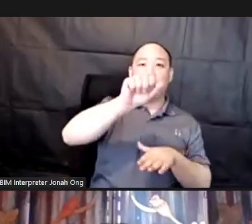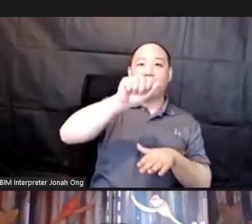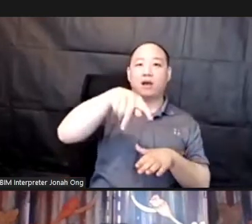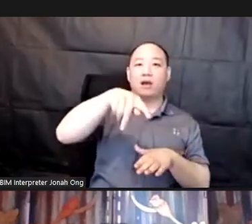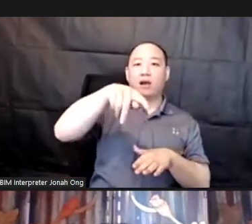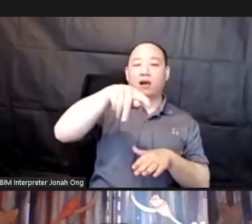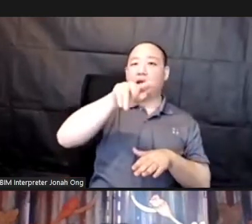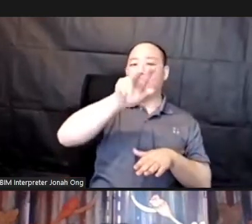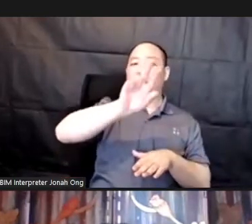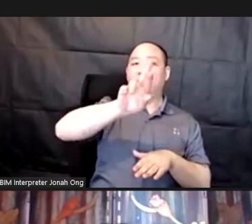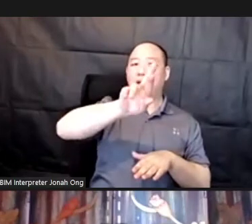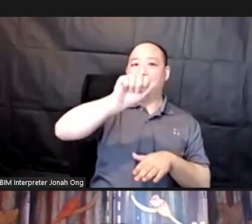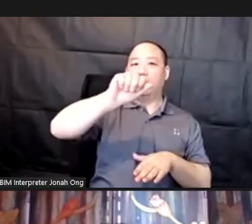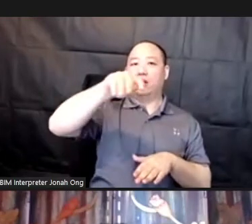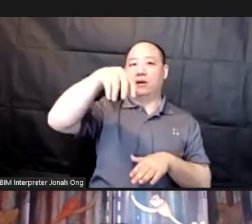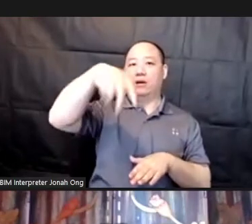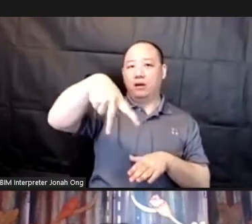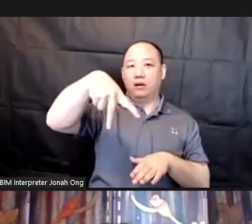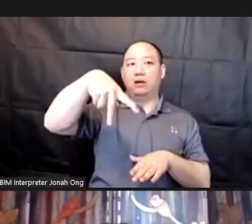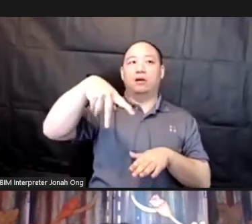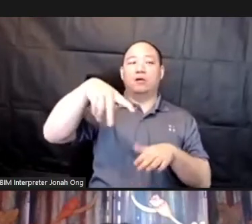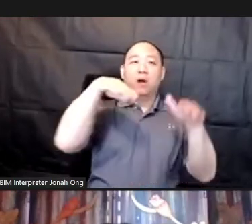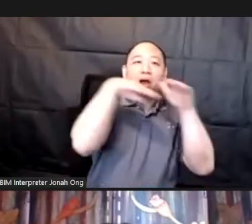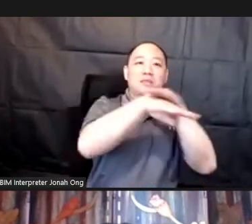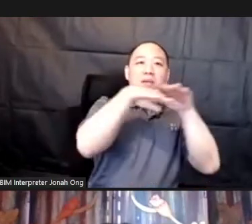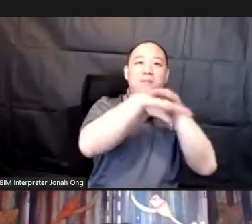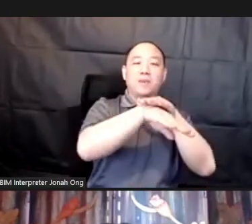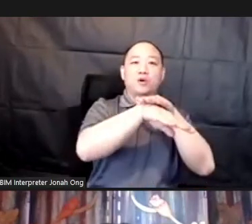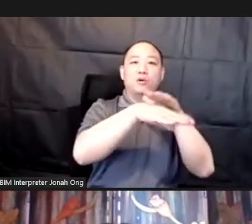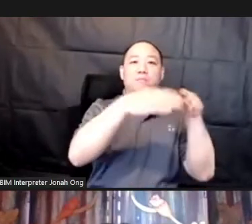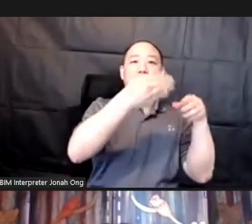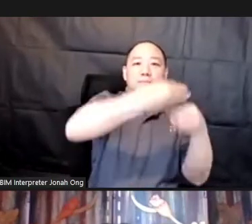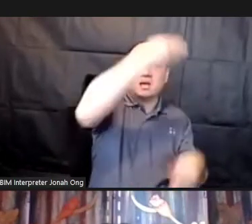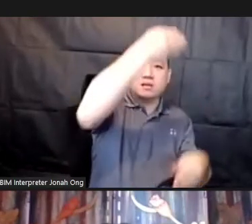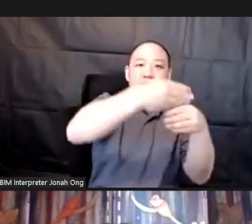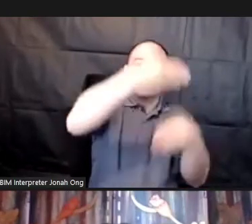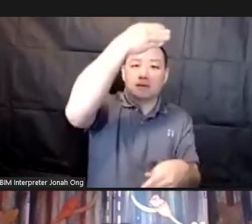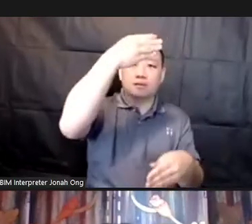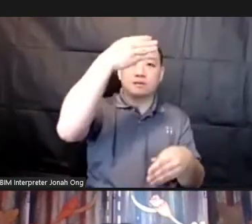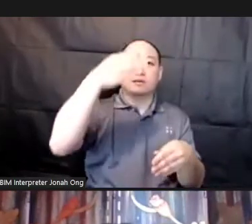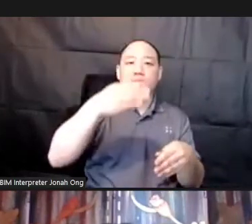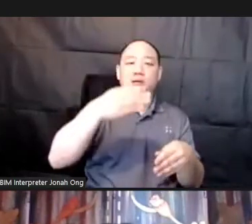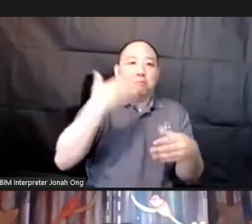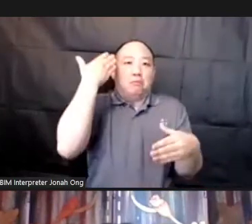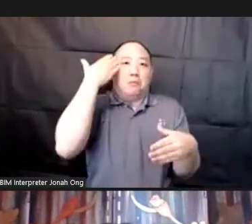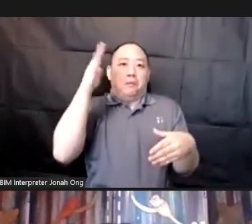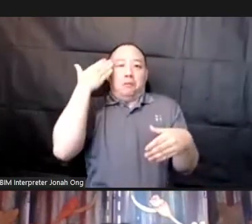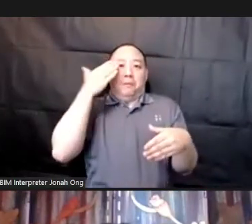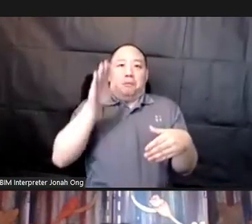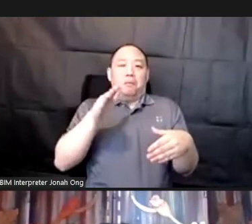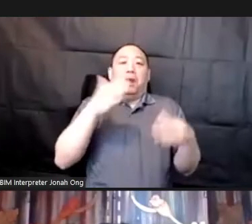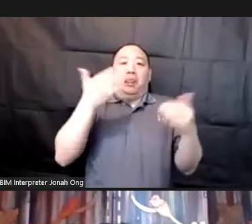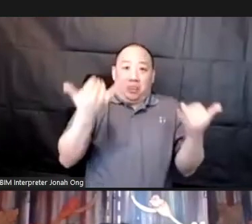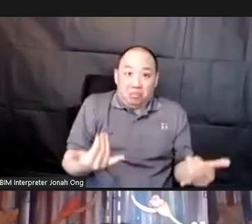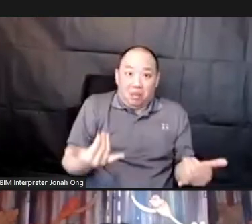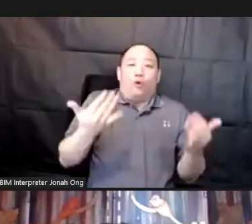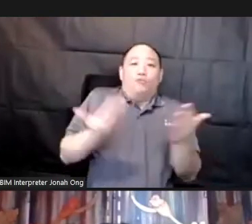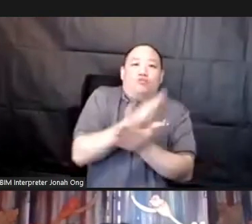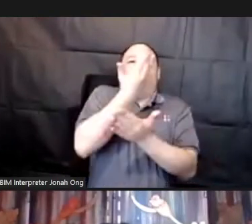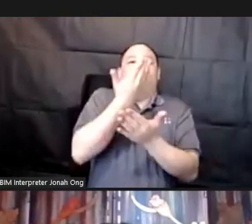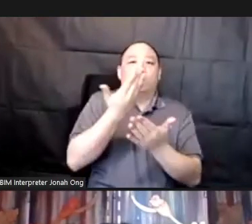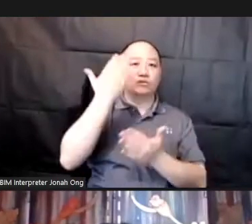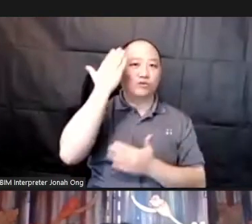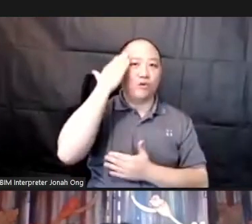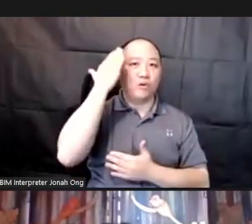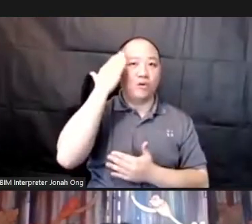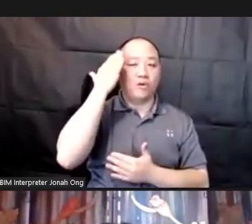an accessible facilities or services. So to empower the persons with disabilities and to do